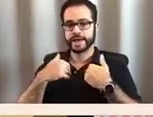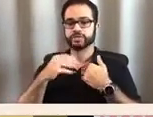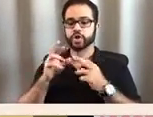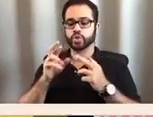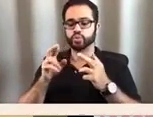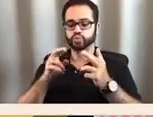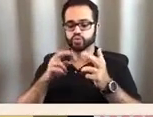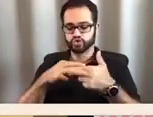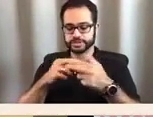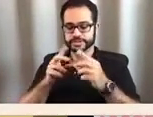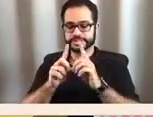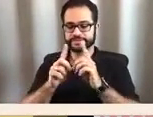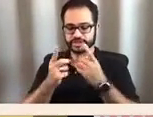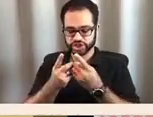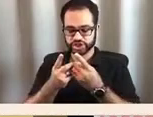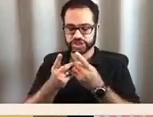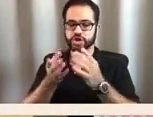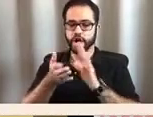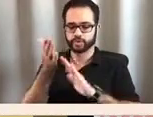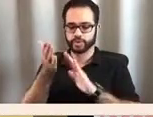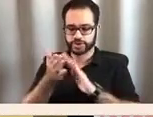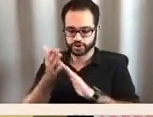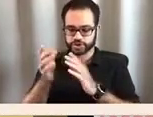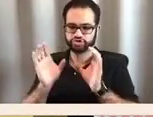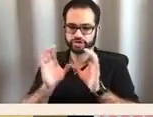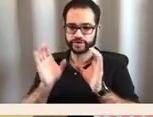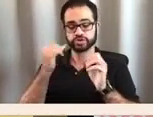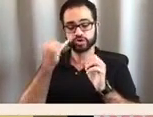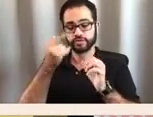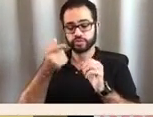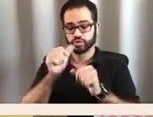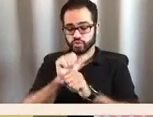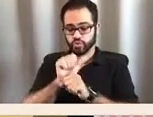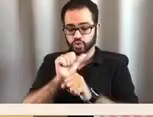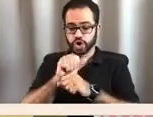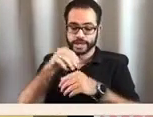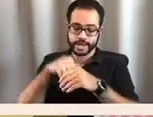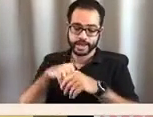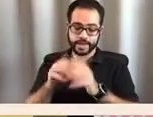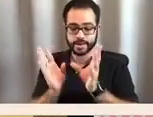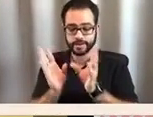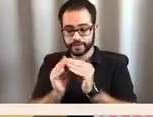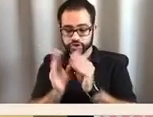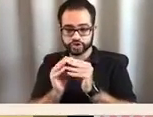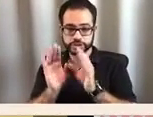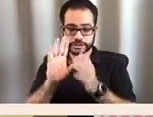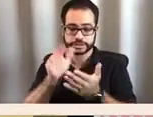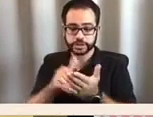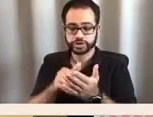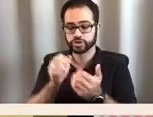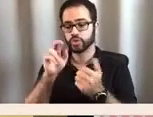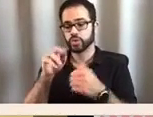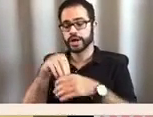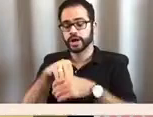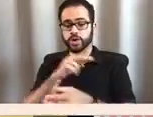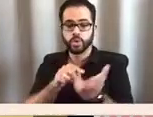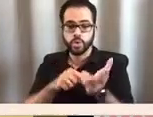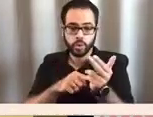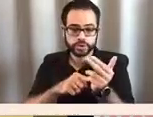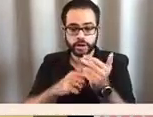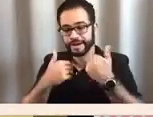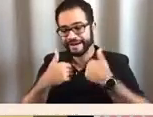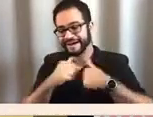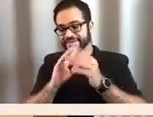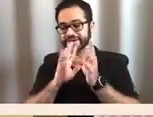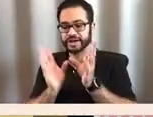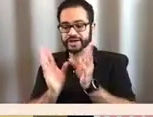division operation certificate. So if you're working at a convention center or a hotel that has a convention center, you